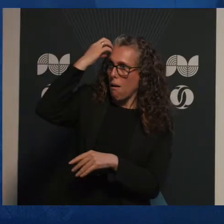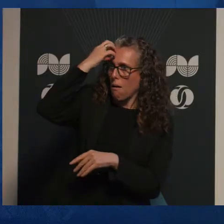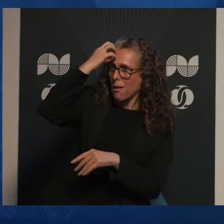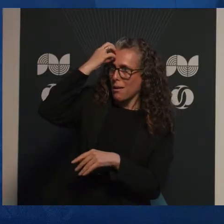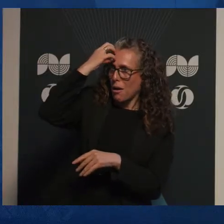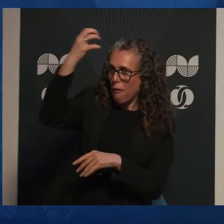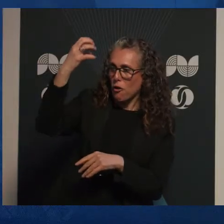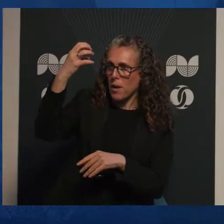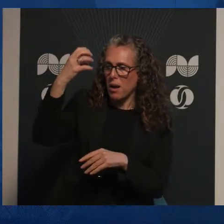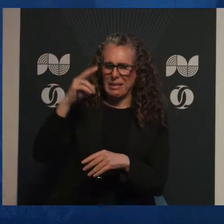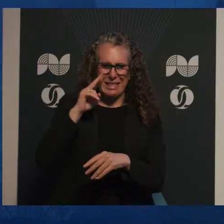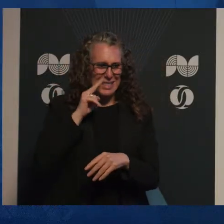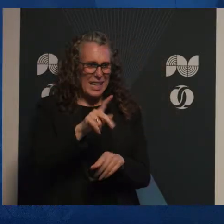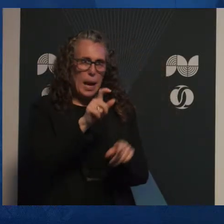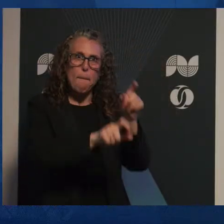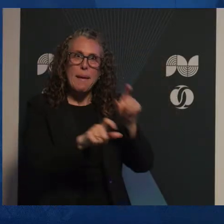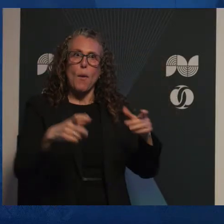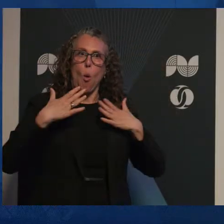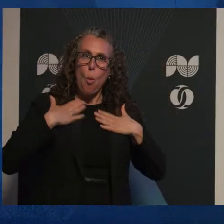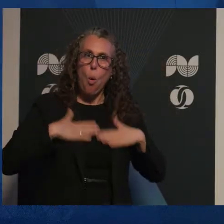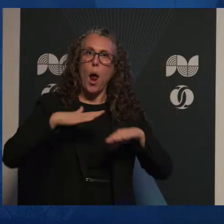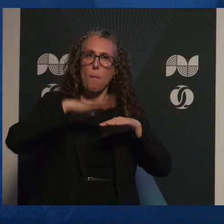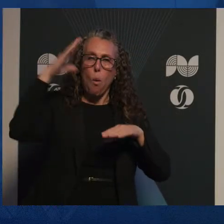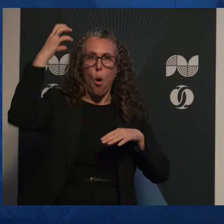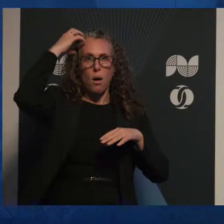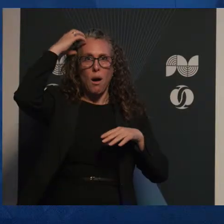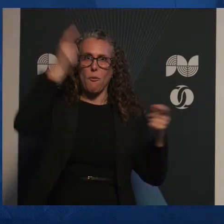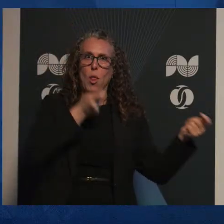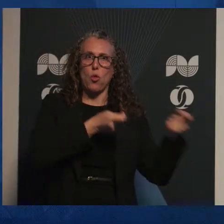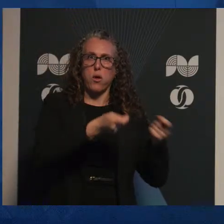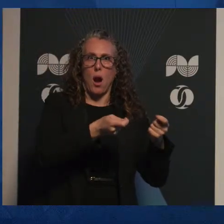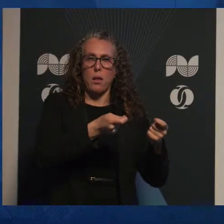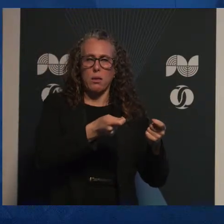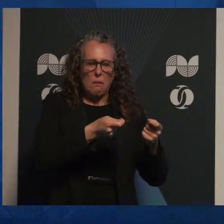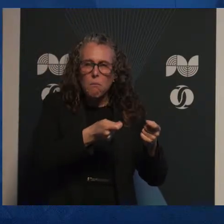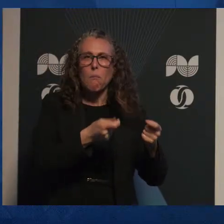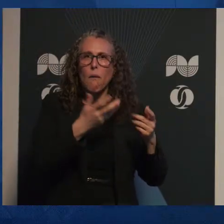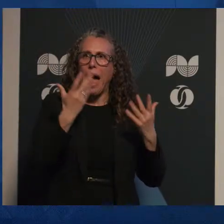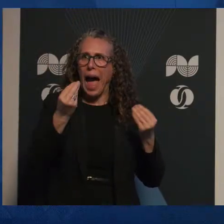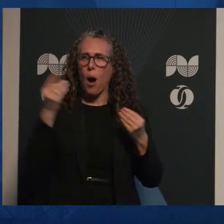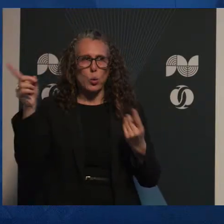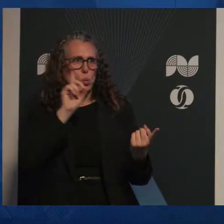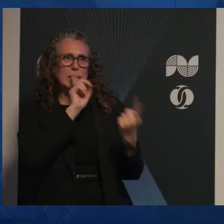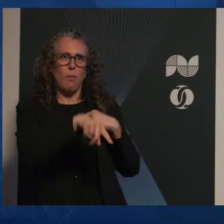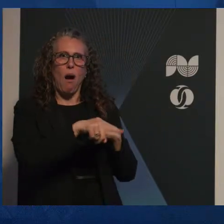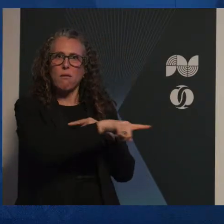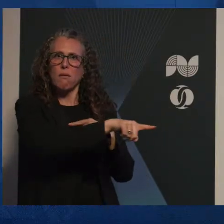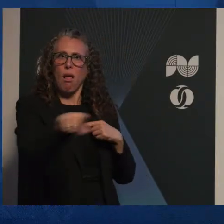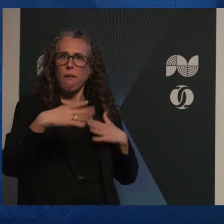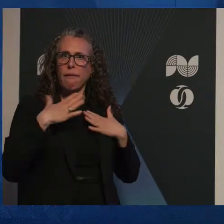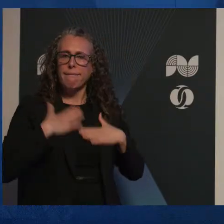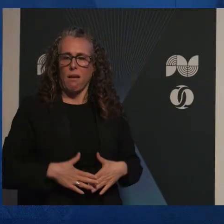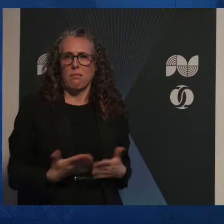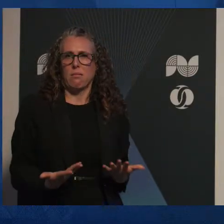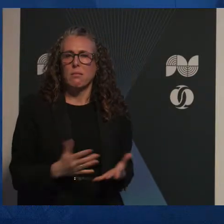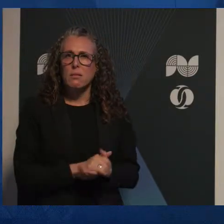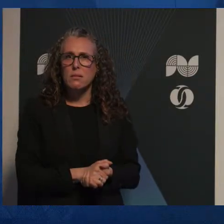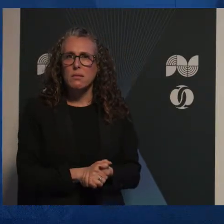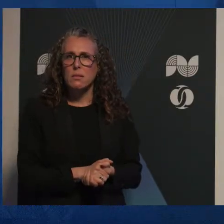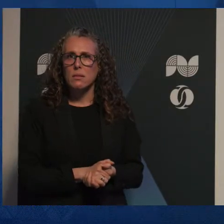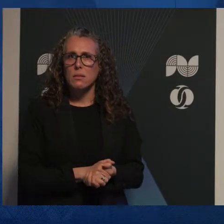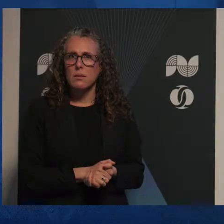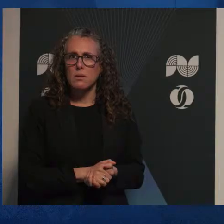changing attitudes in populations among your own citizens, also in other countries? So you have a sort